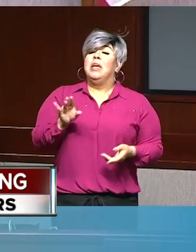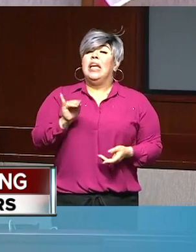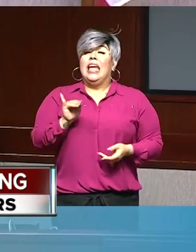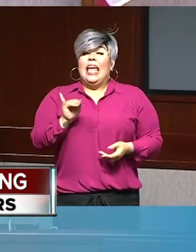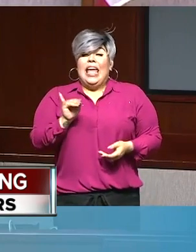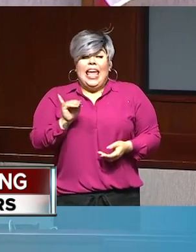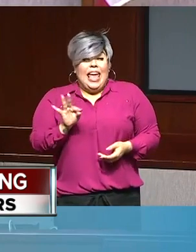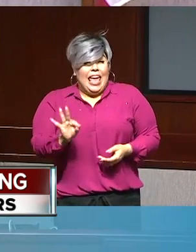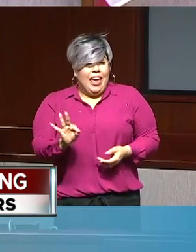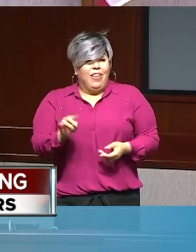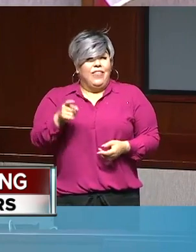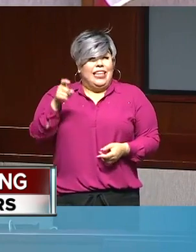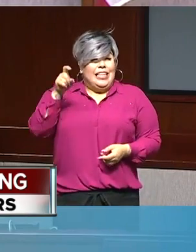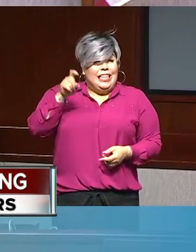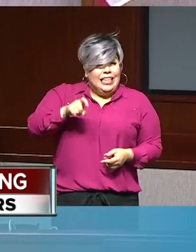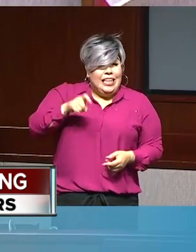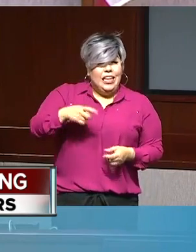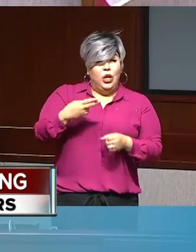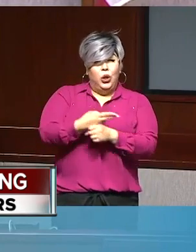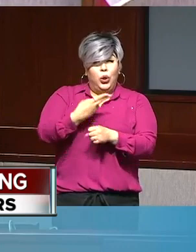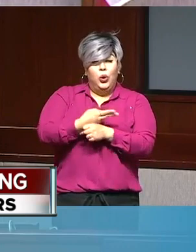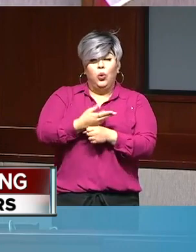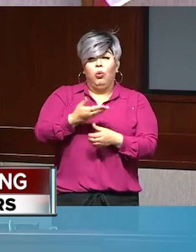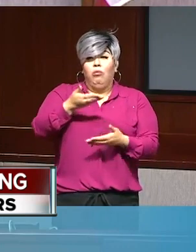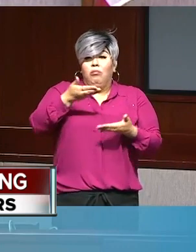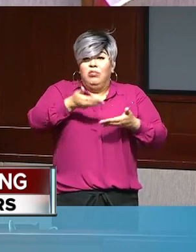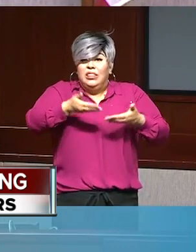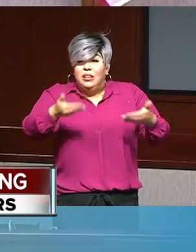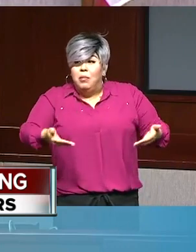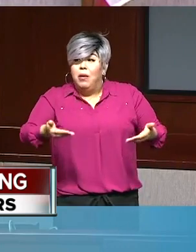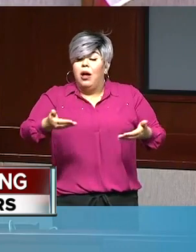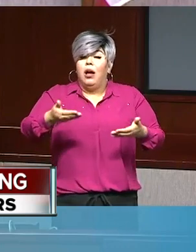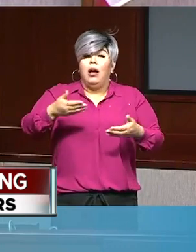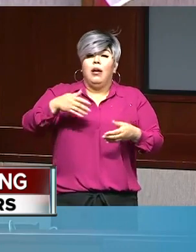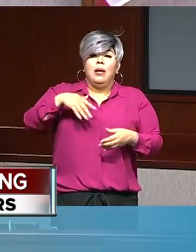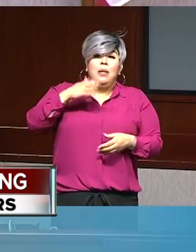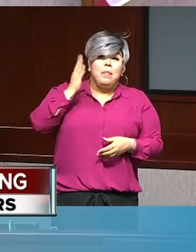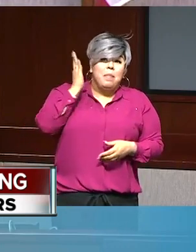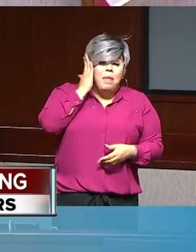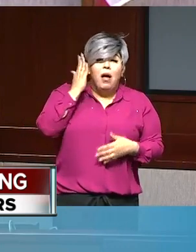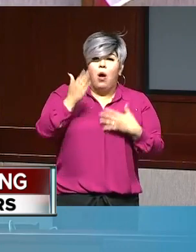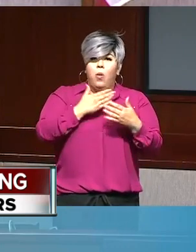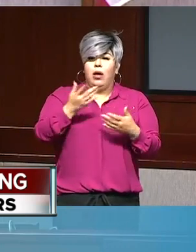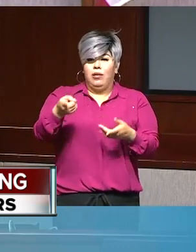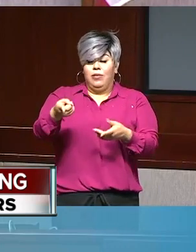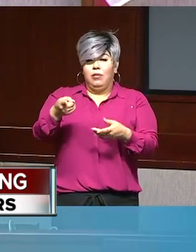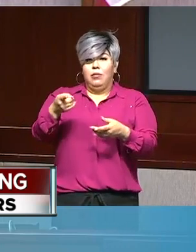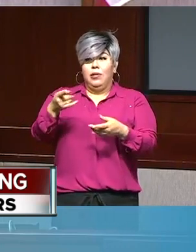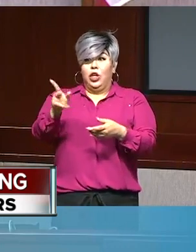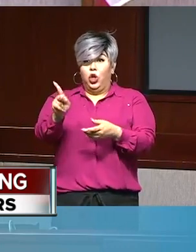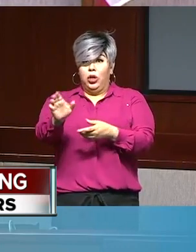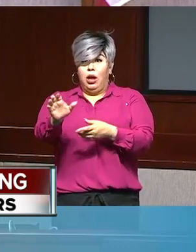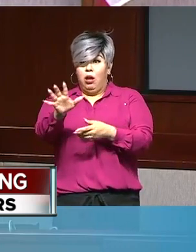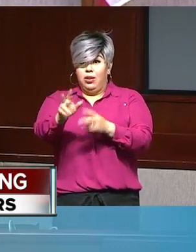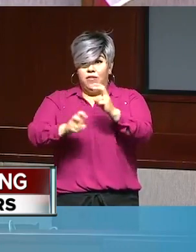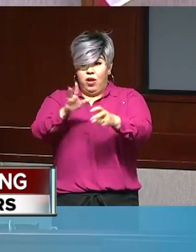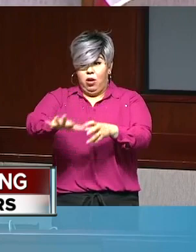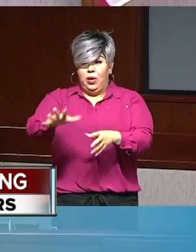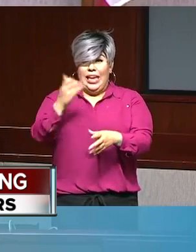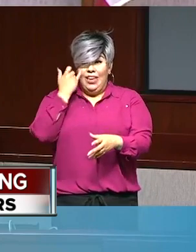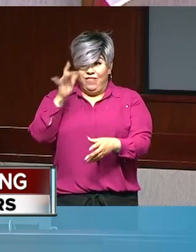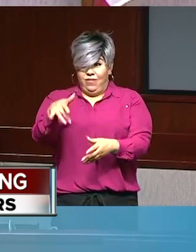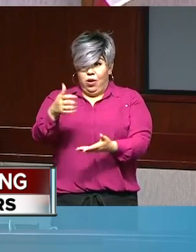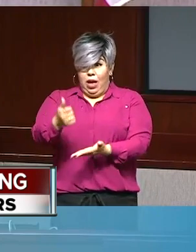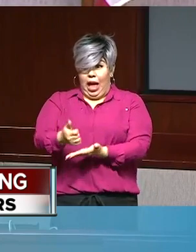can use the supplies and our ability at the fairgrounds to help the hospitals manage